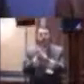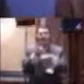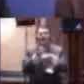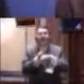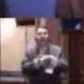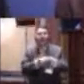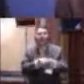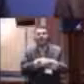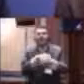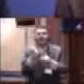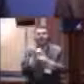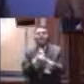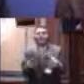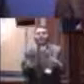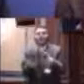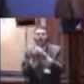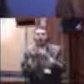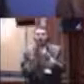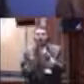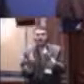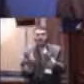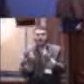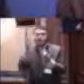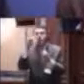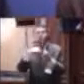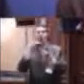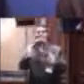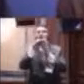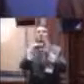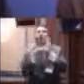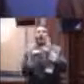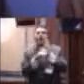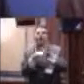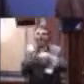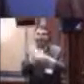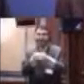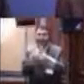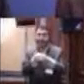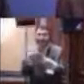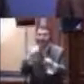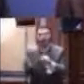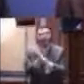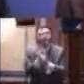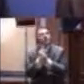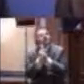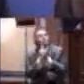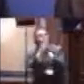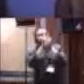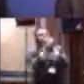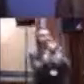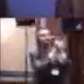is one of the major challenges that we all are facing in the transition.